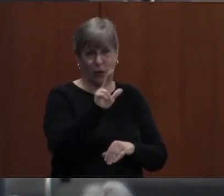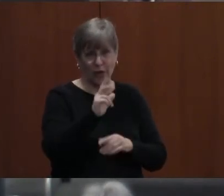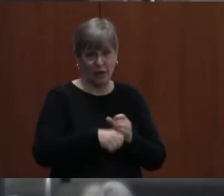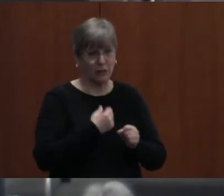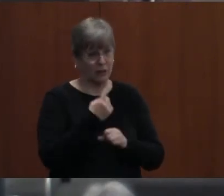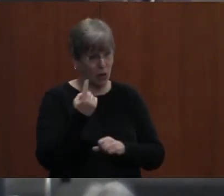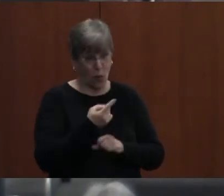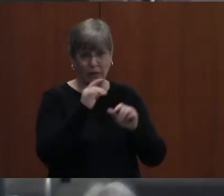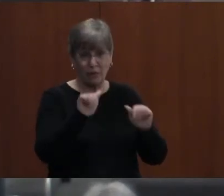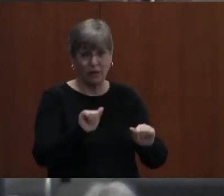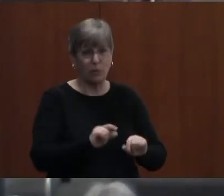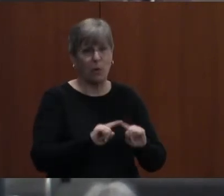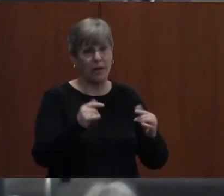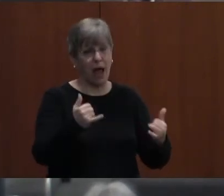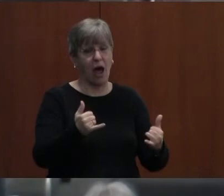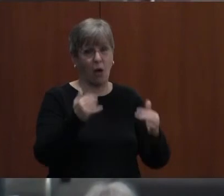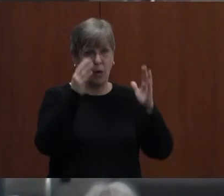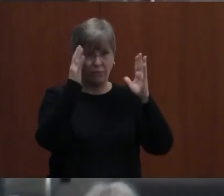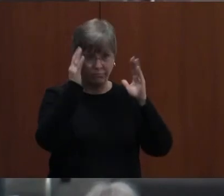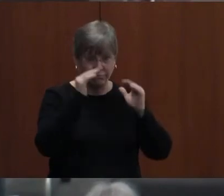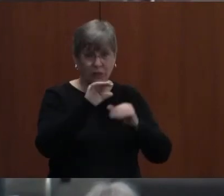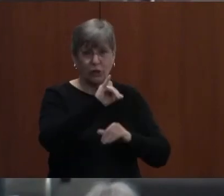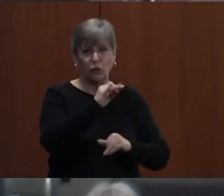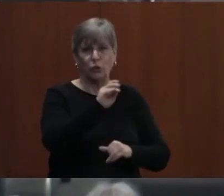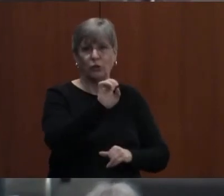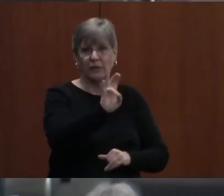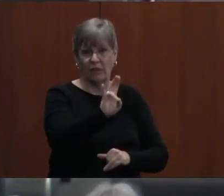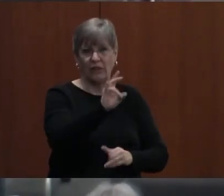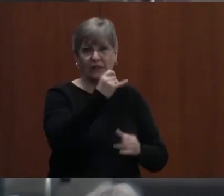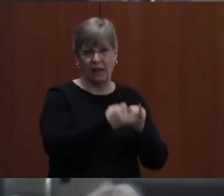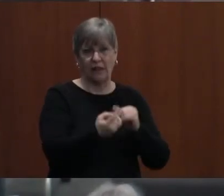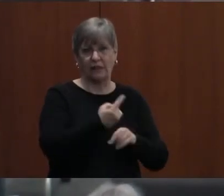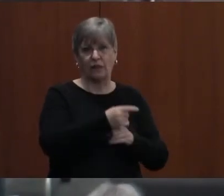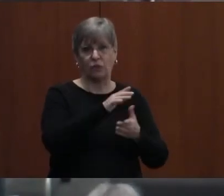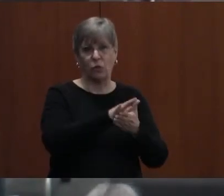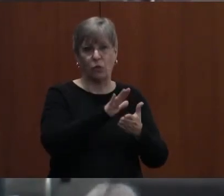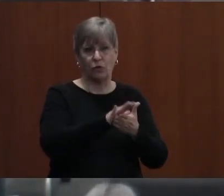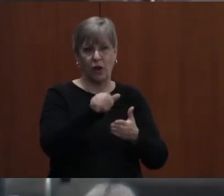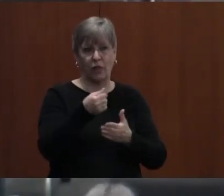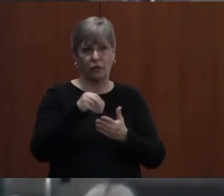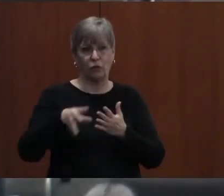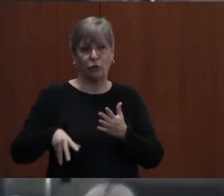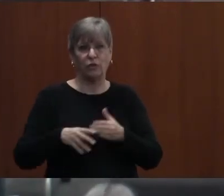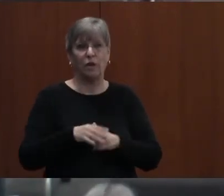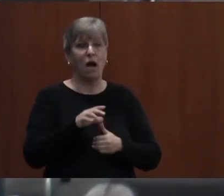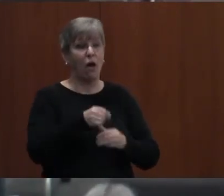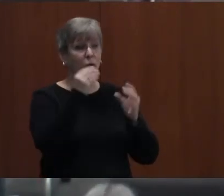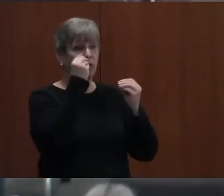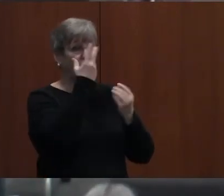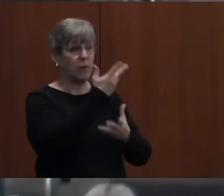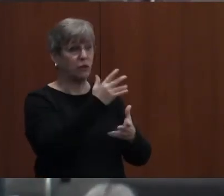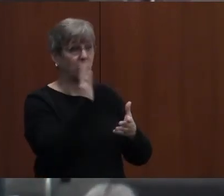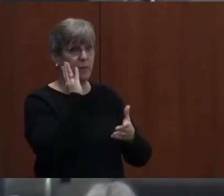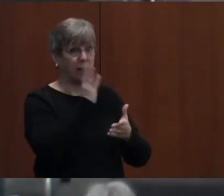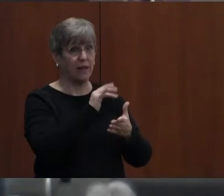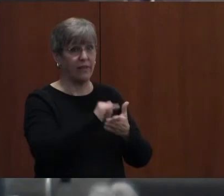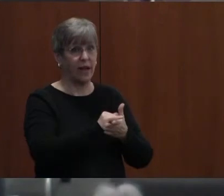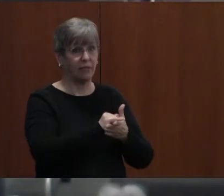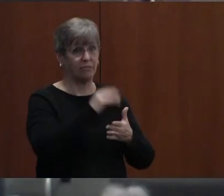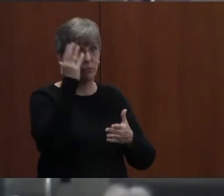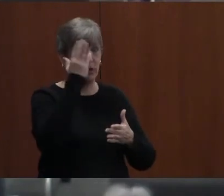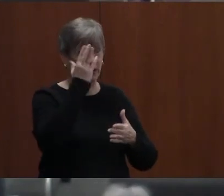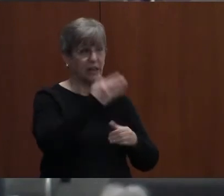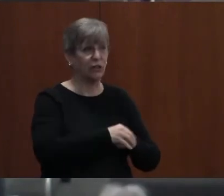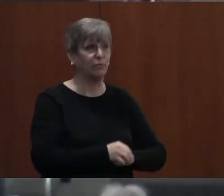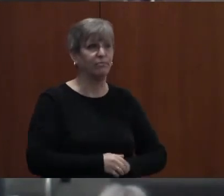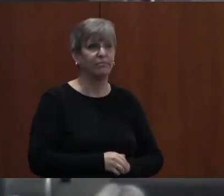But right now, we're anticipating June 7th will be our last day for our other students. And other information will be in that SMORE presentation tonight as